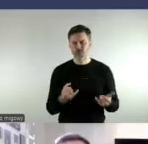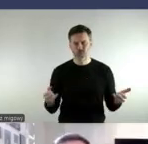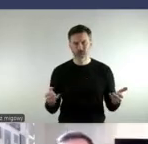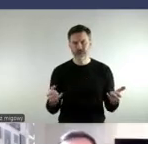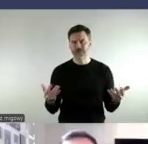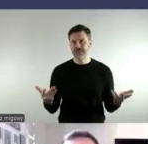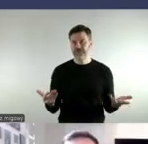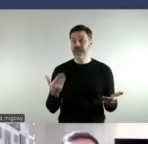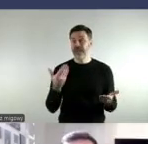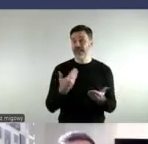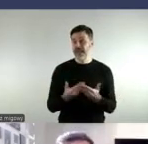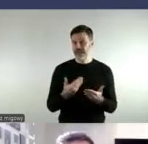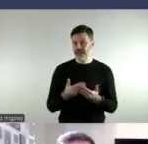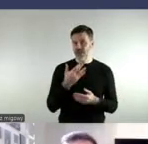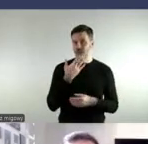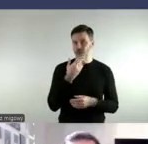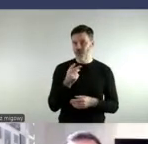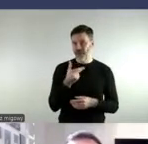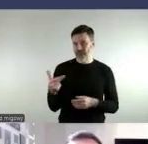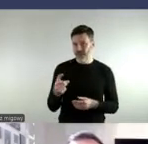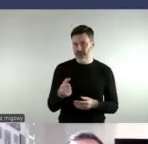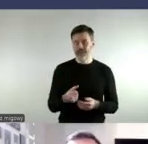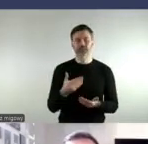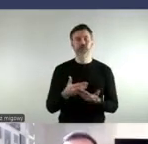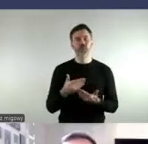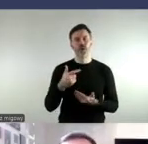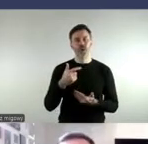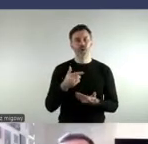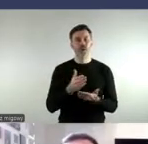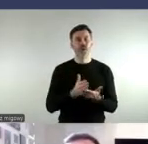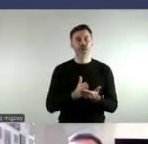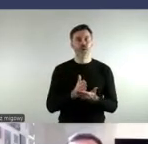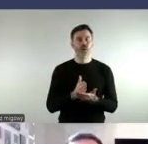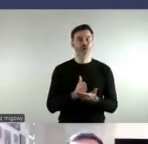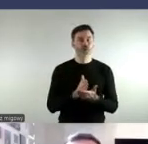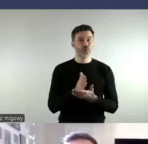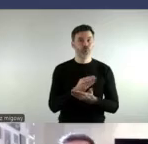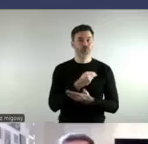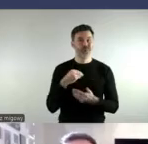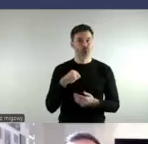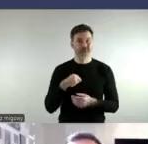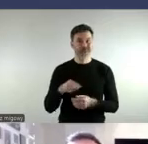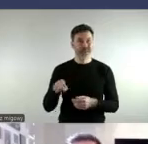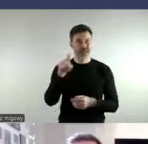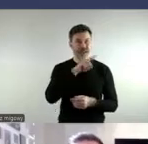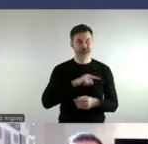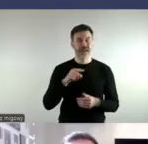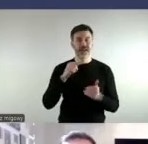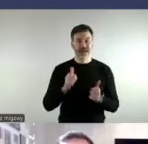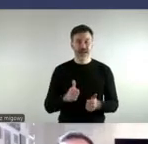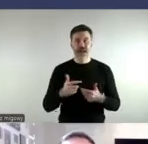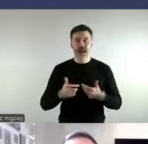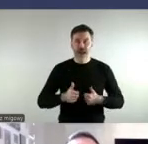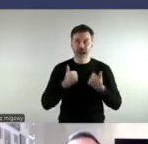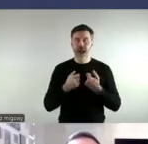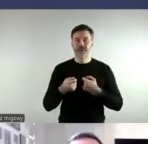to Dlatego, że tak different naprawdę tutaj services. w Polsce są Why am I taką speaking jakby about it? drabiną, która Because ma in nam Poland, pomóc these services dojść do form szczytu i do some sort of a rozwiązania tego